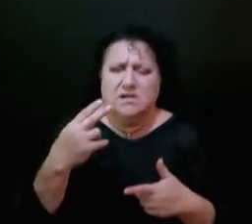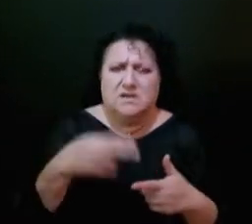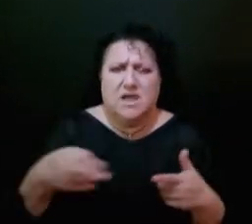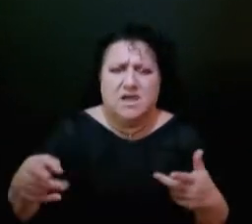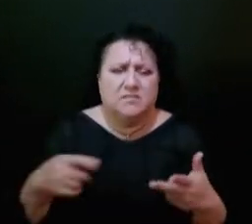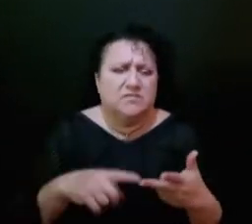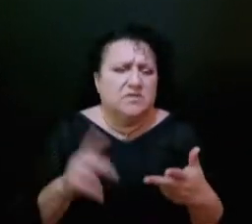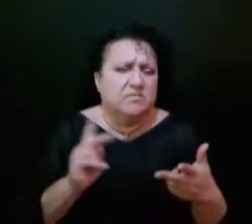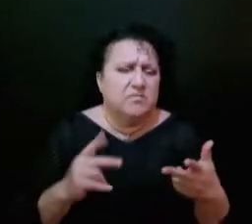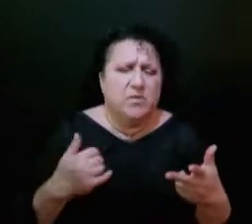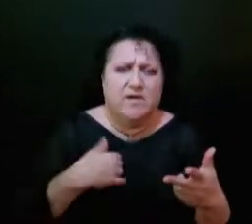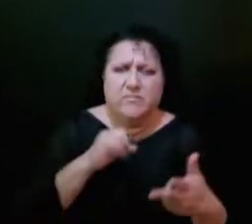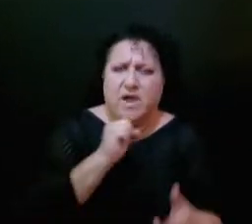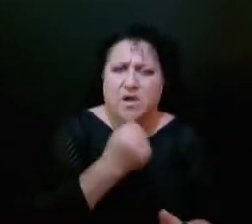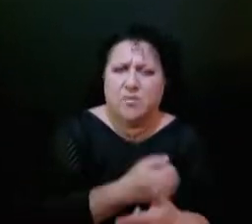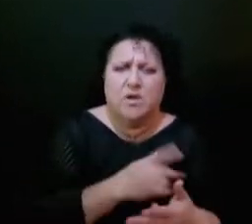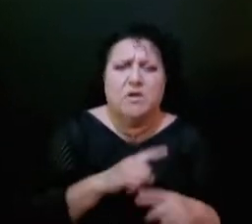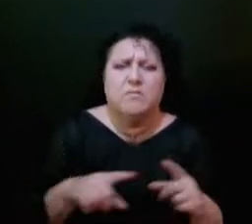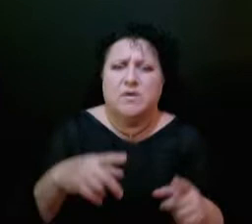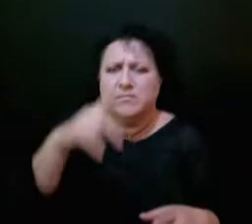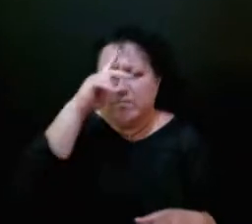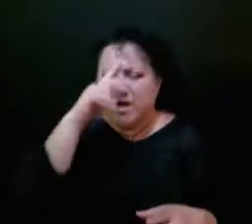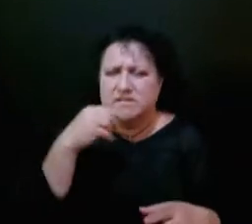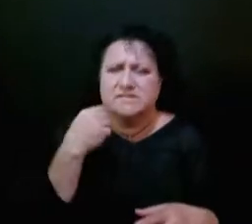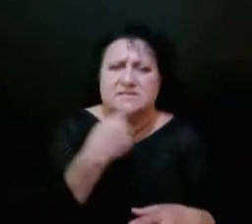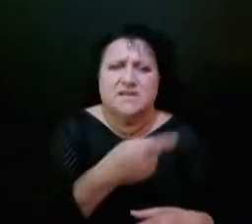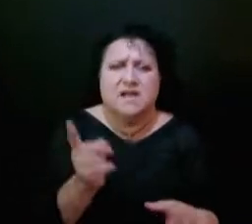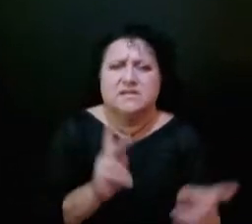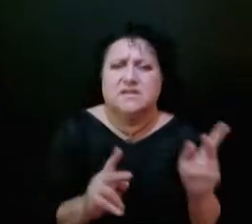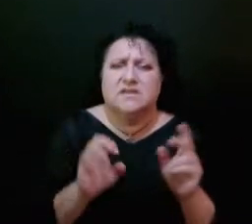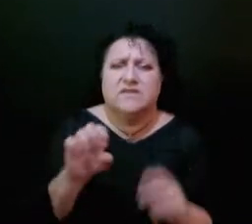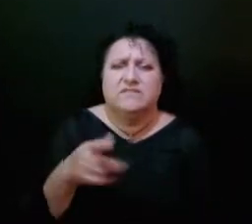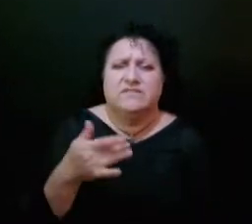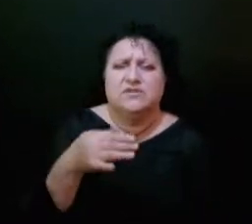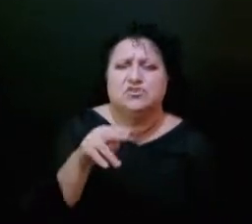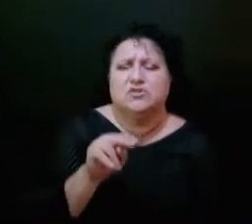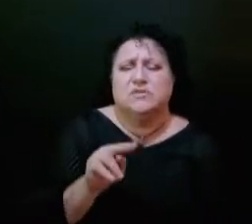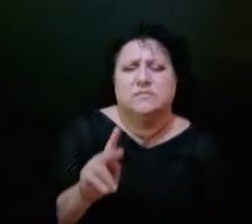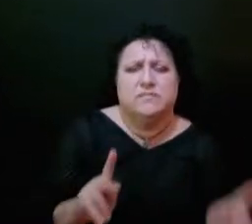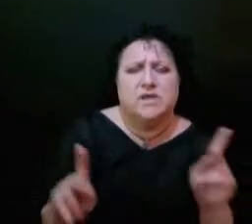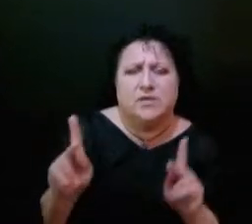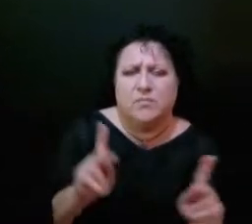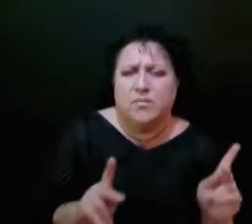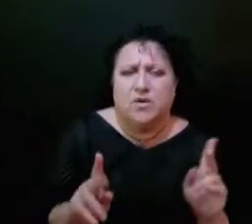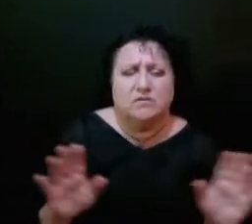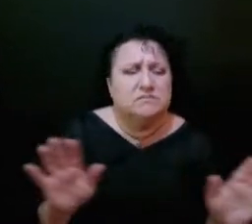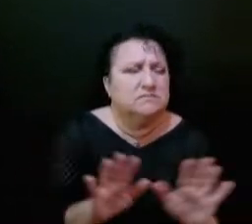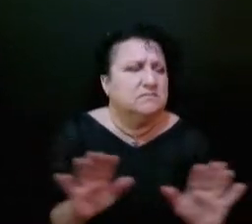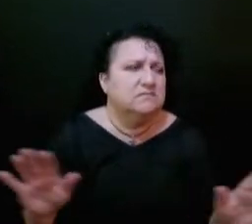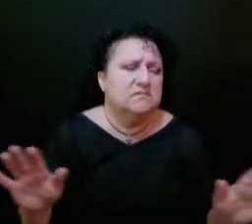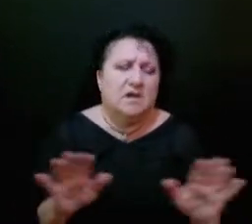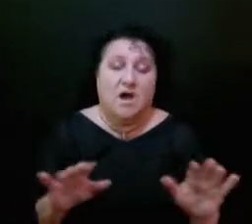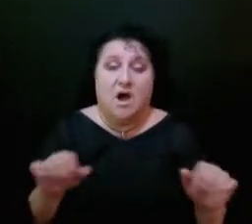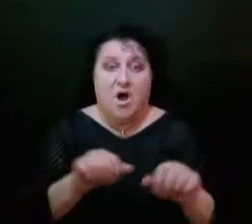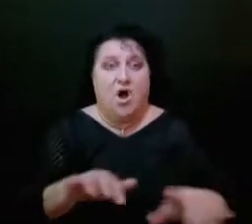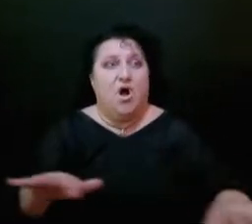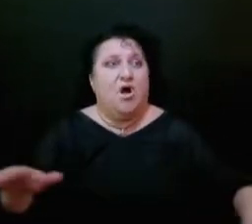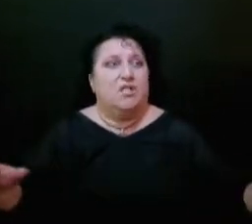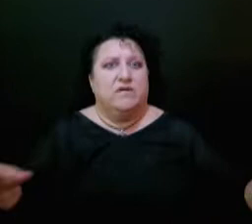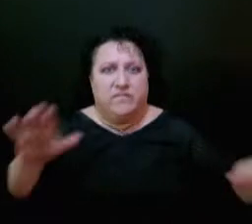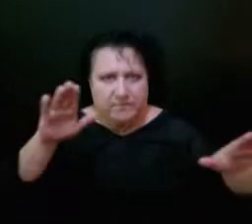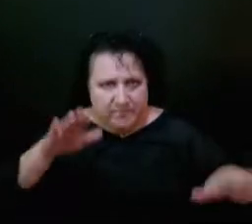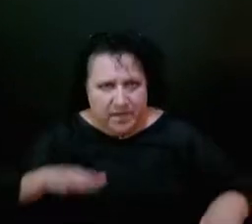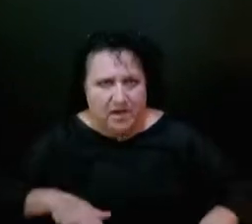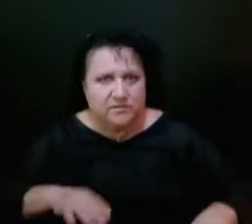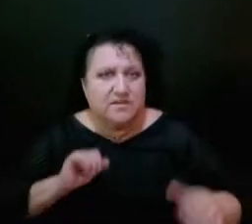telling the Ephesians is all of that has to bow a knee to Jesus. So I've had a lot of conversations this week about government